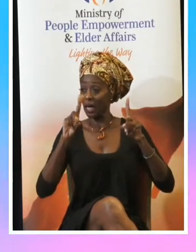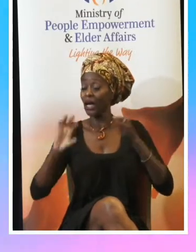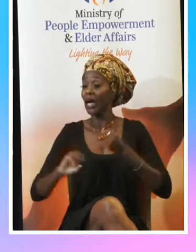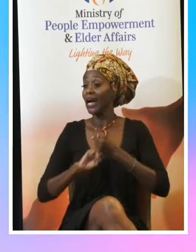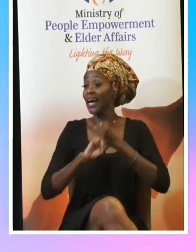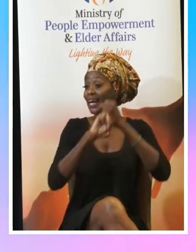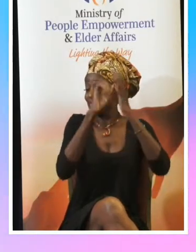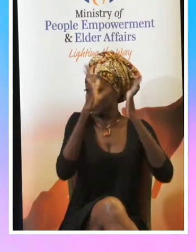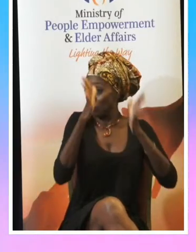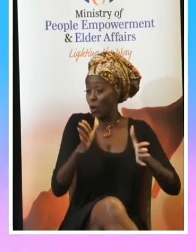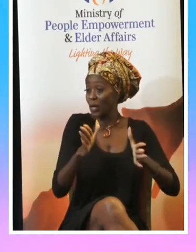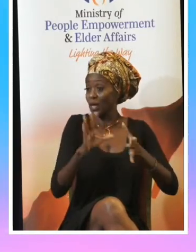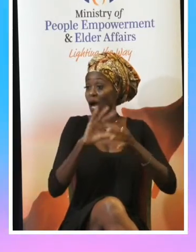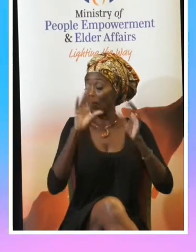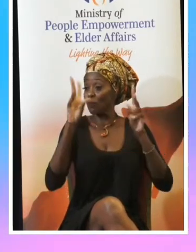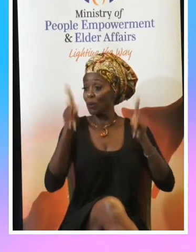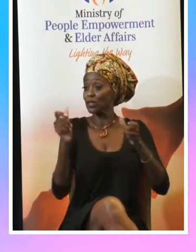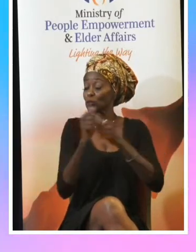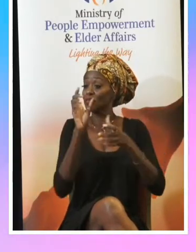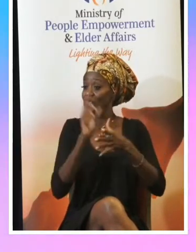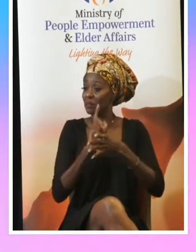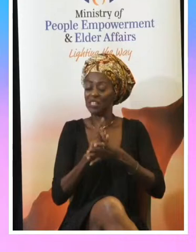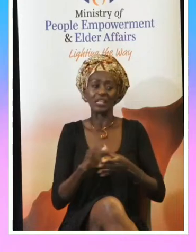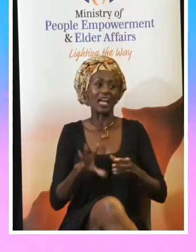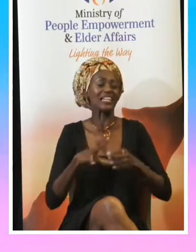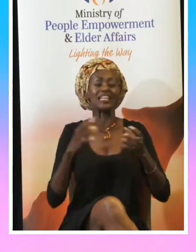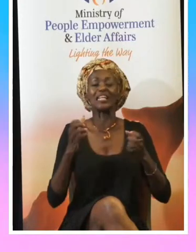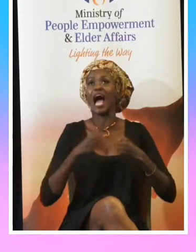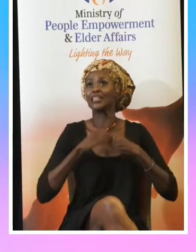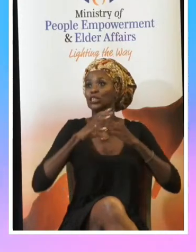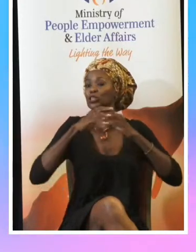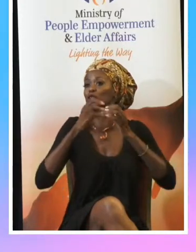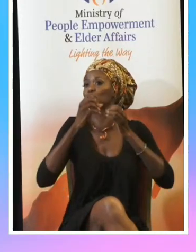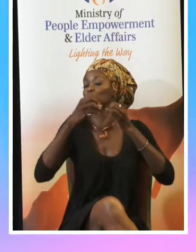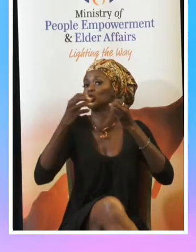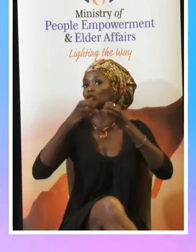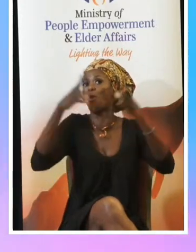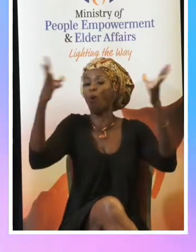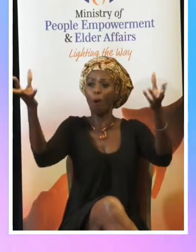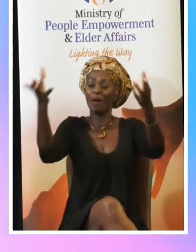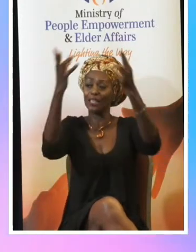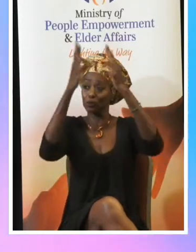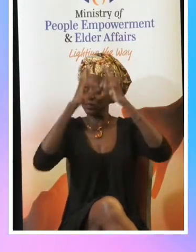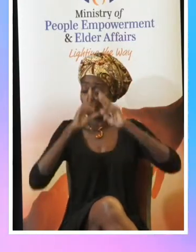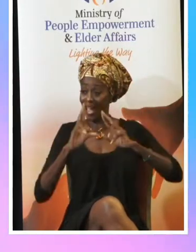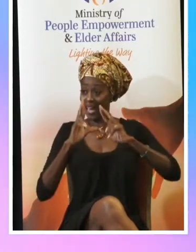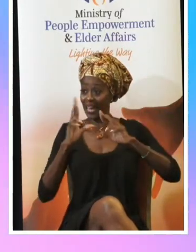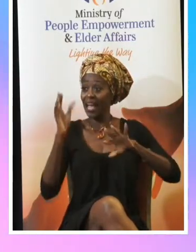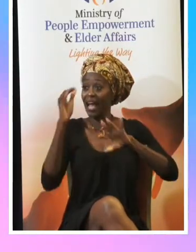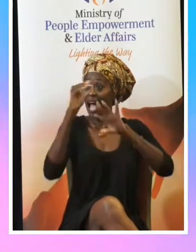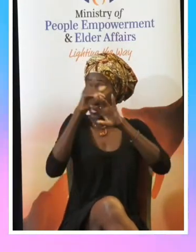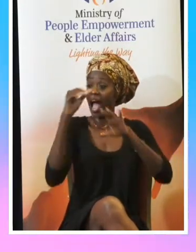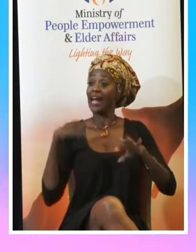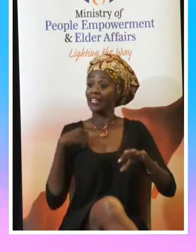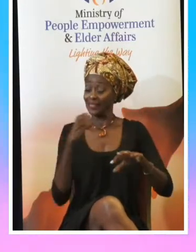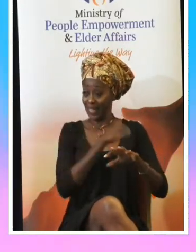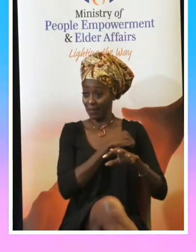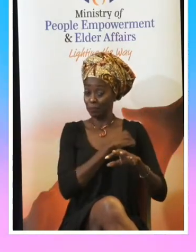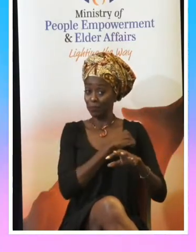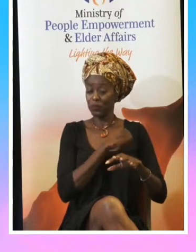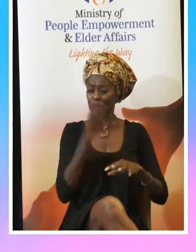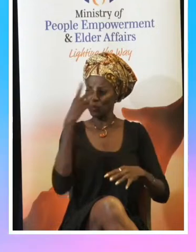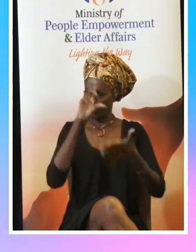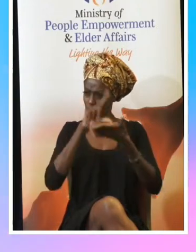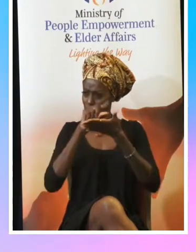well respected at the Senate. And if you saw the newspaper this morning